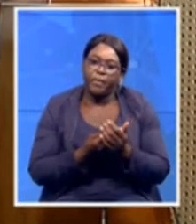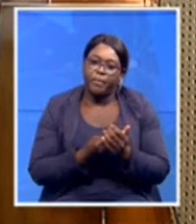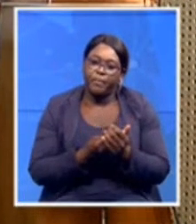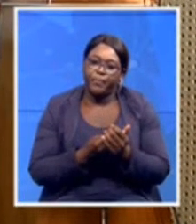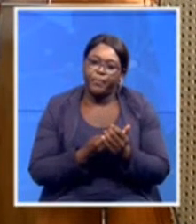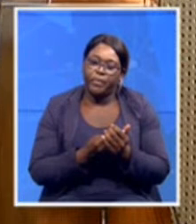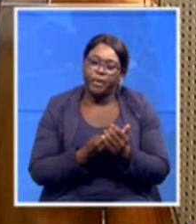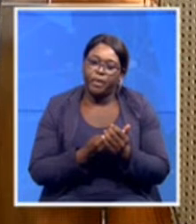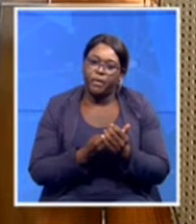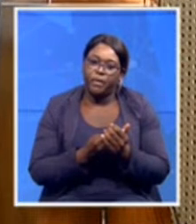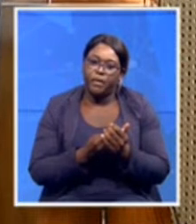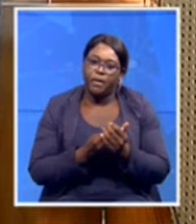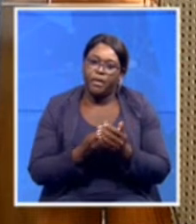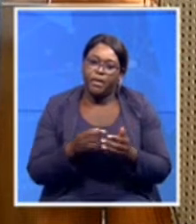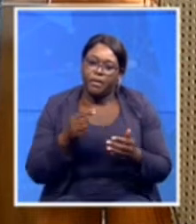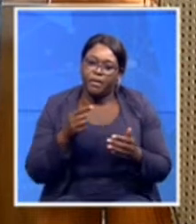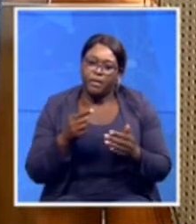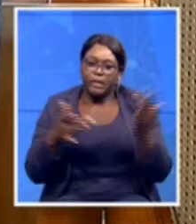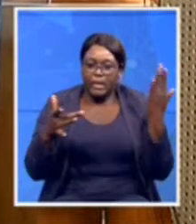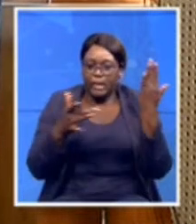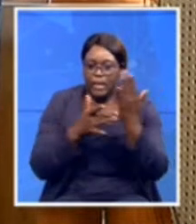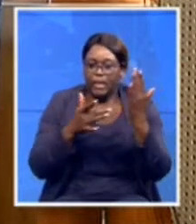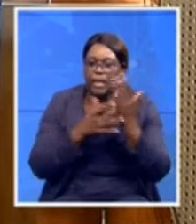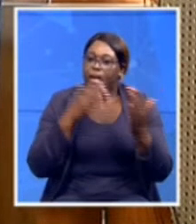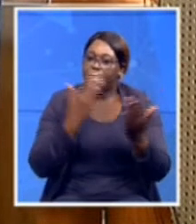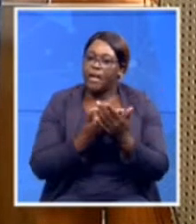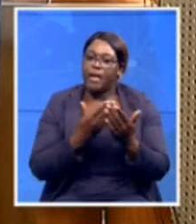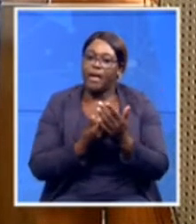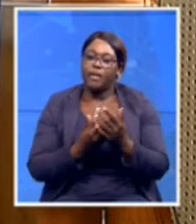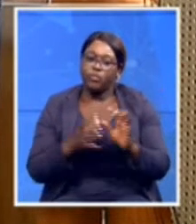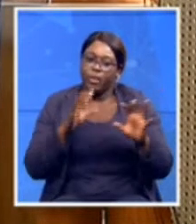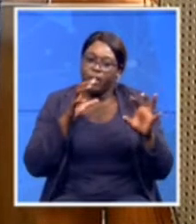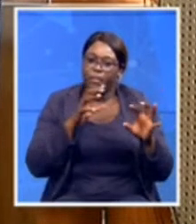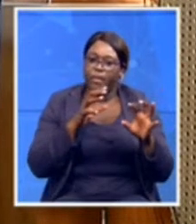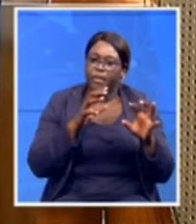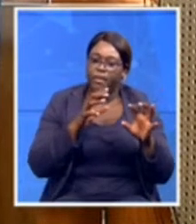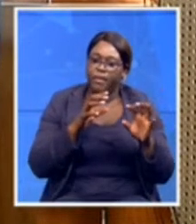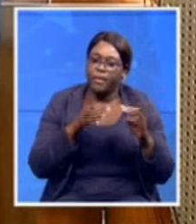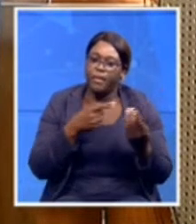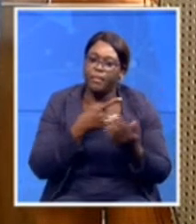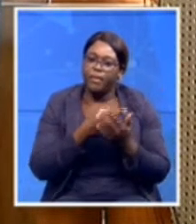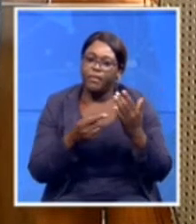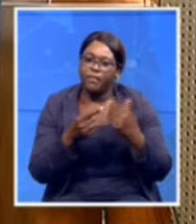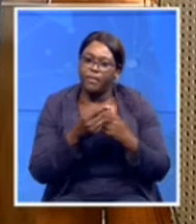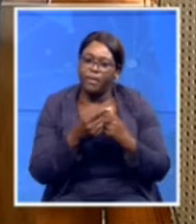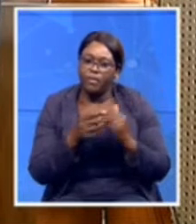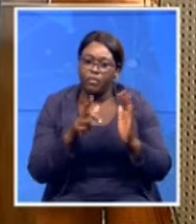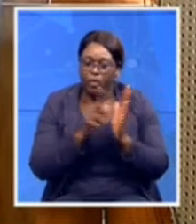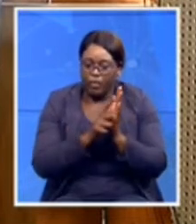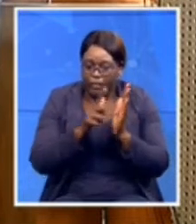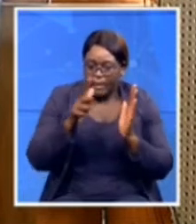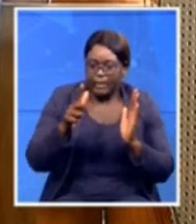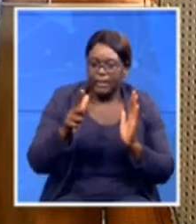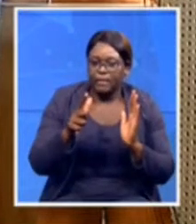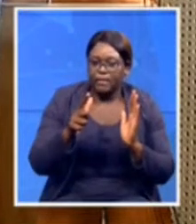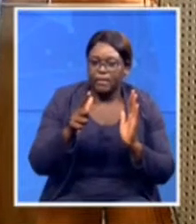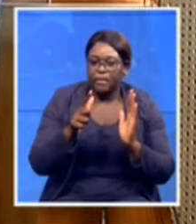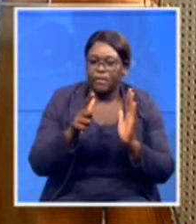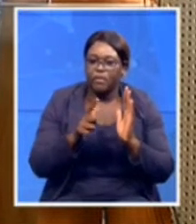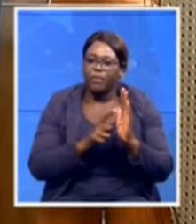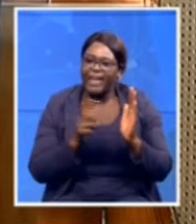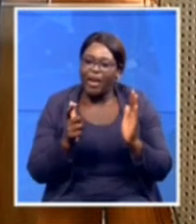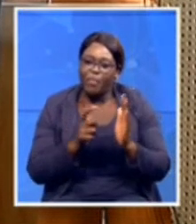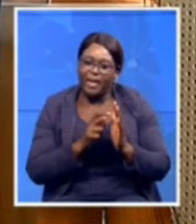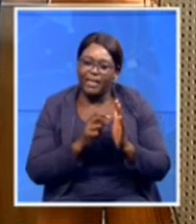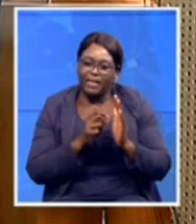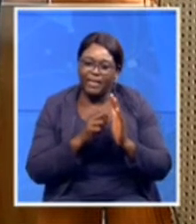technologically capable to enforce the provisions of this law in cases of non-compliance. So what I'm going to do, just to take you two slides to look at